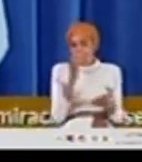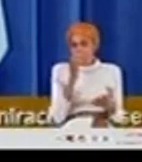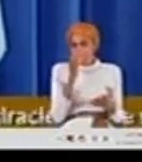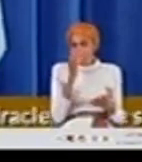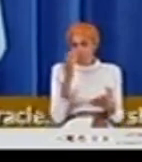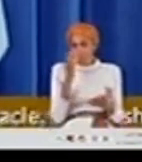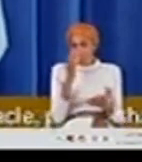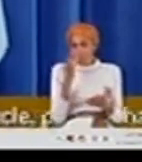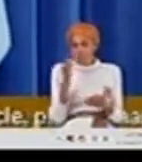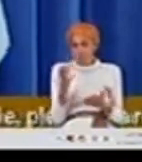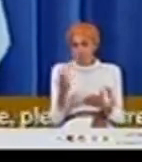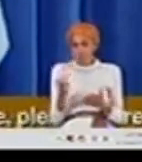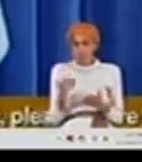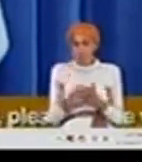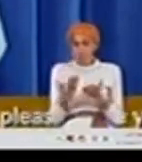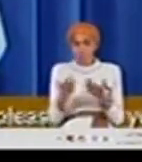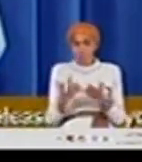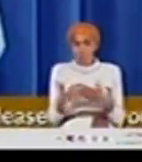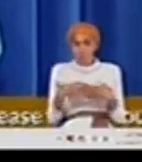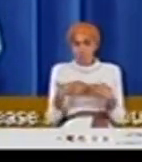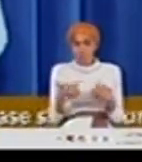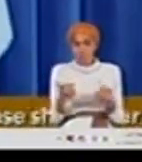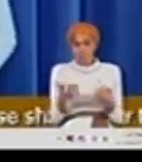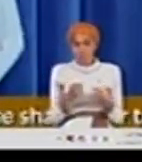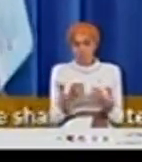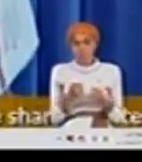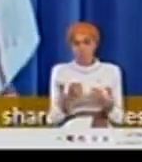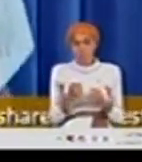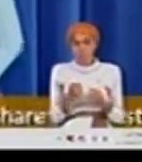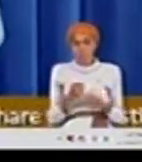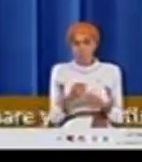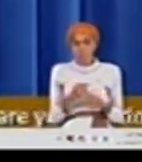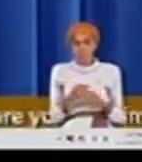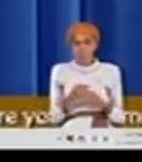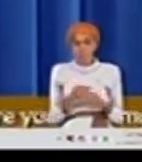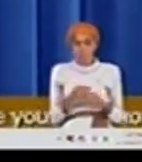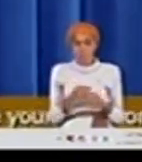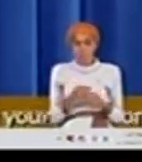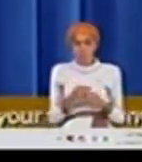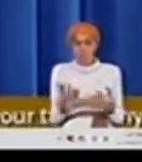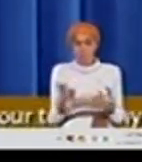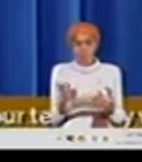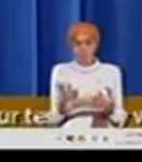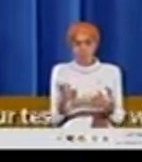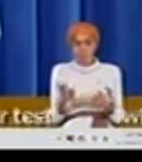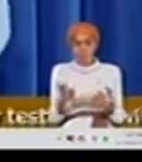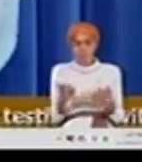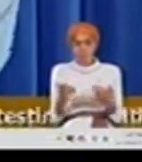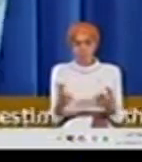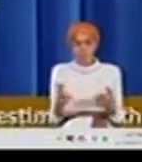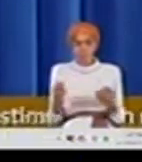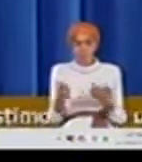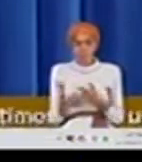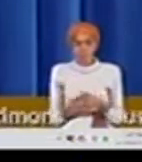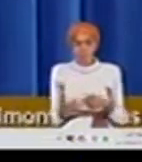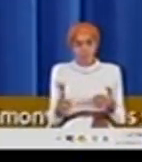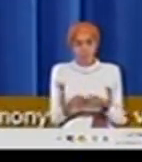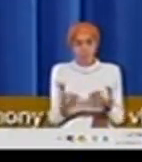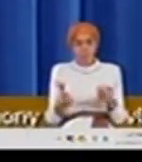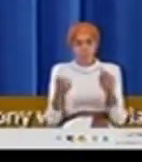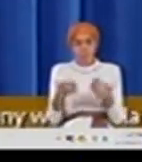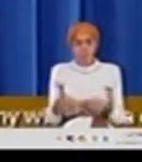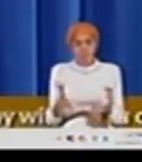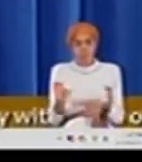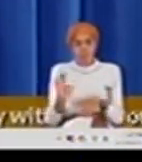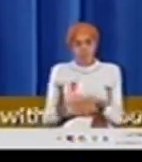had schizophrenia that is the present mental condition I'm having but today as I come to the church here during the prayer I was manifesting and